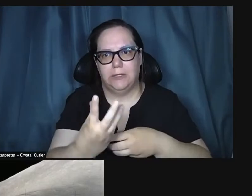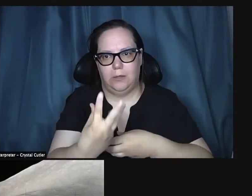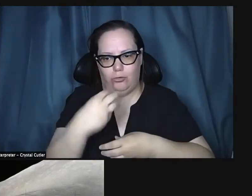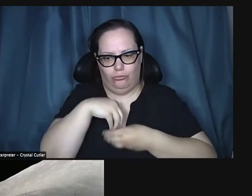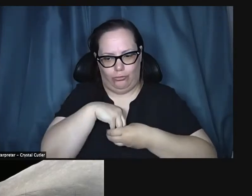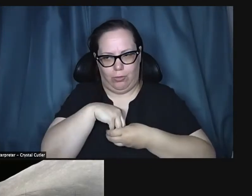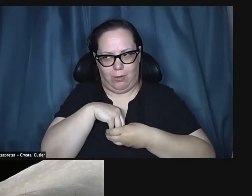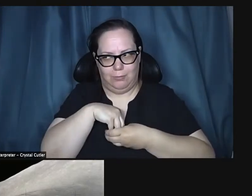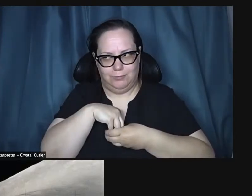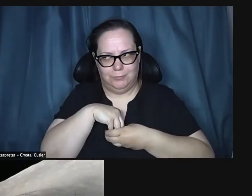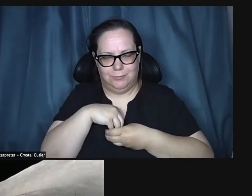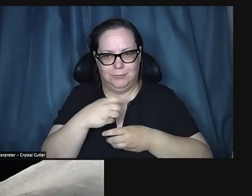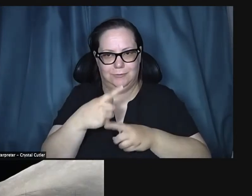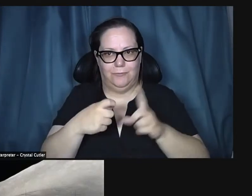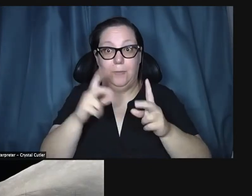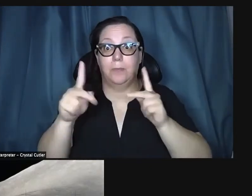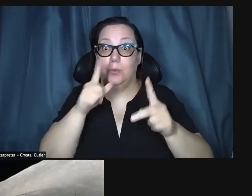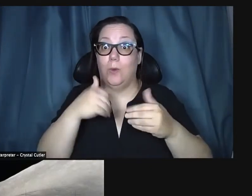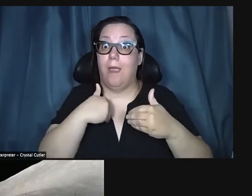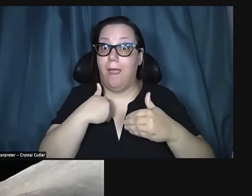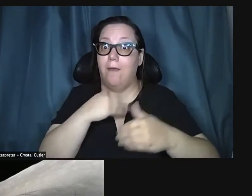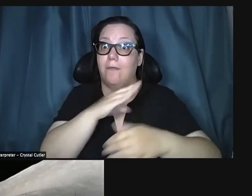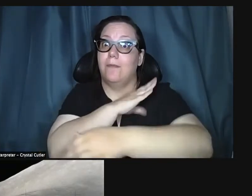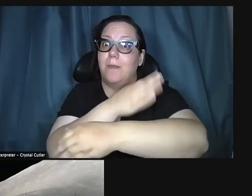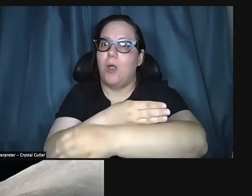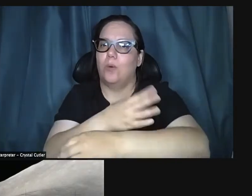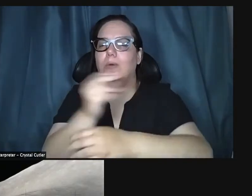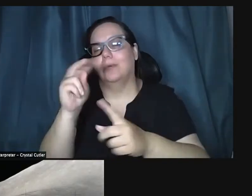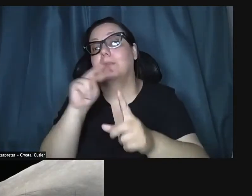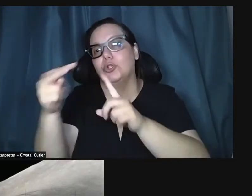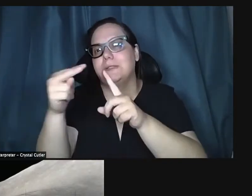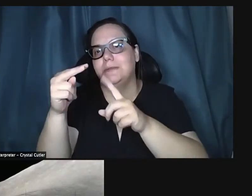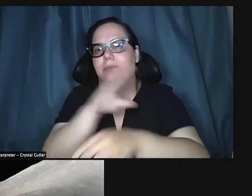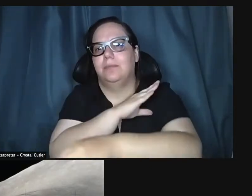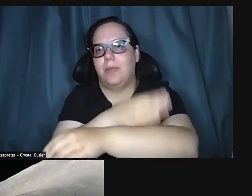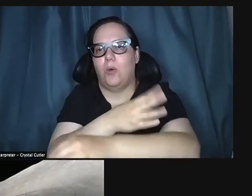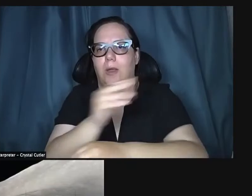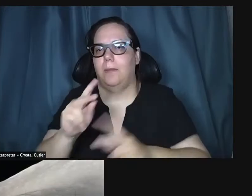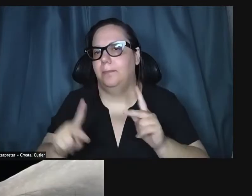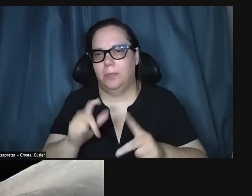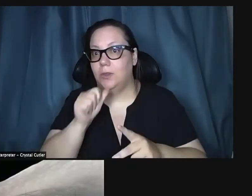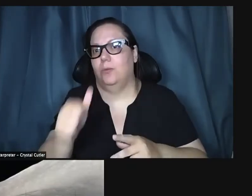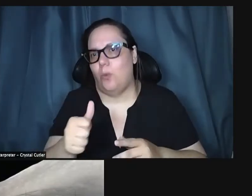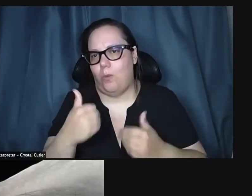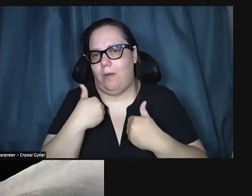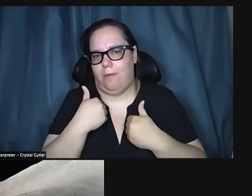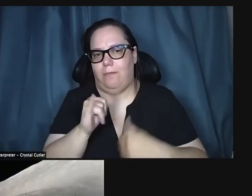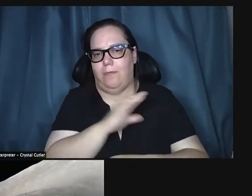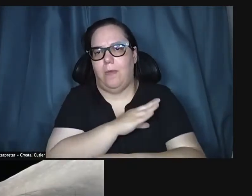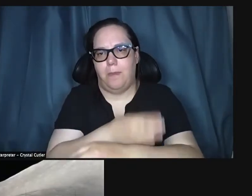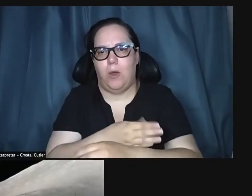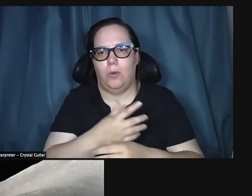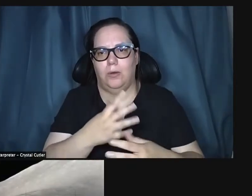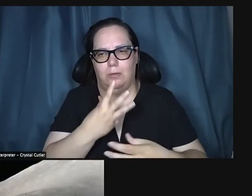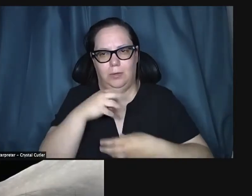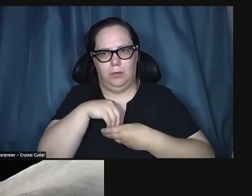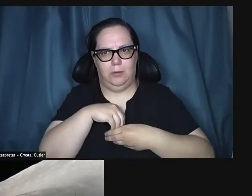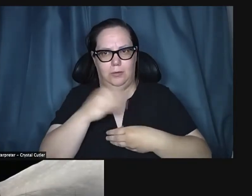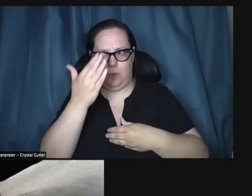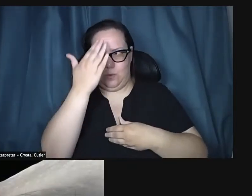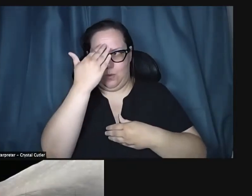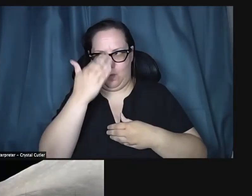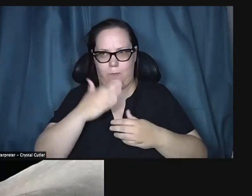both the people who have the power and perceived power and those that don't. And so I believe it's